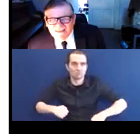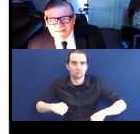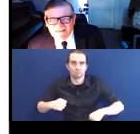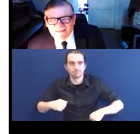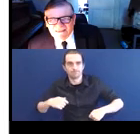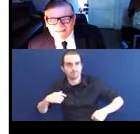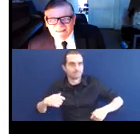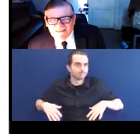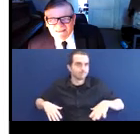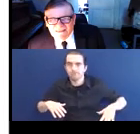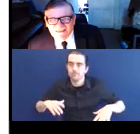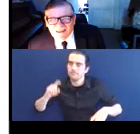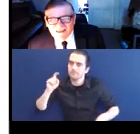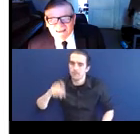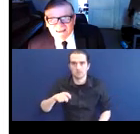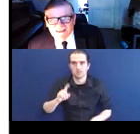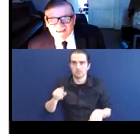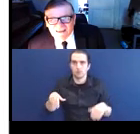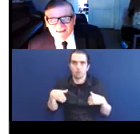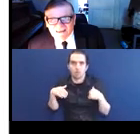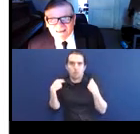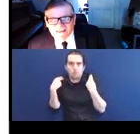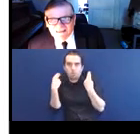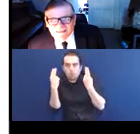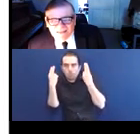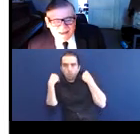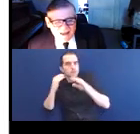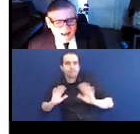survive in this country, and that's the truth.